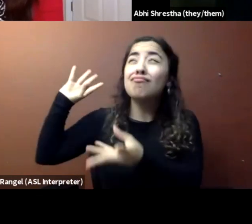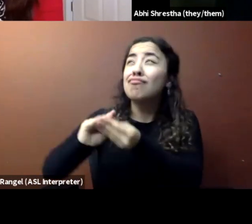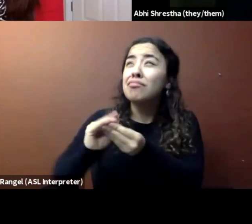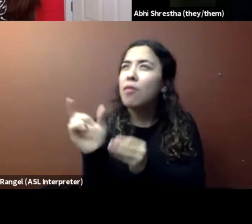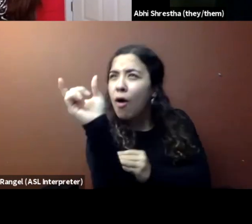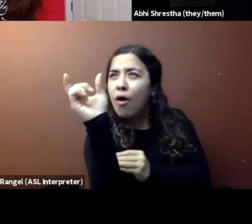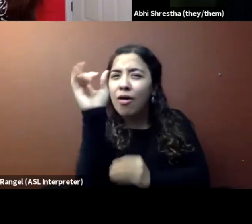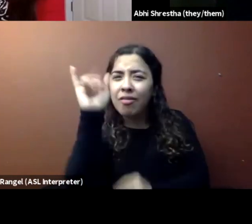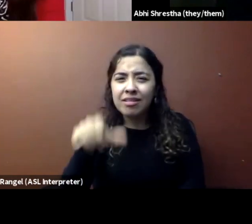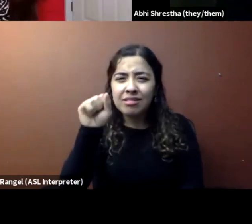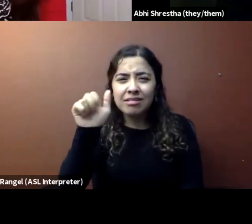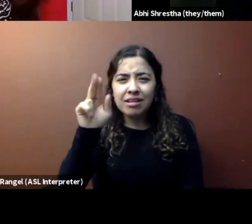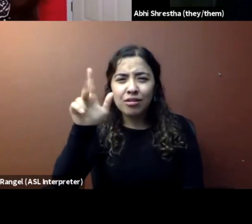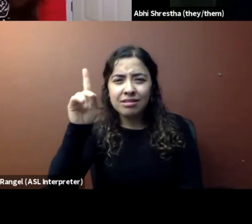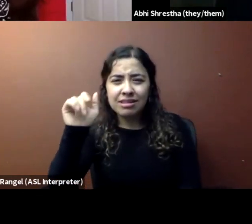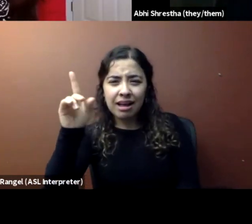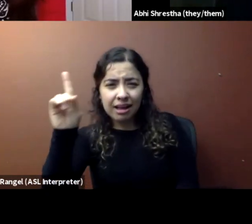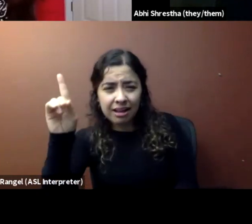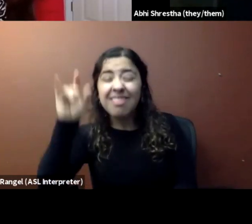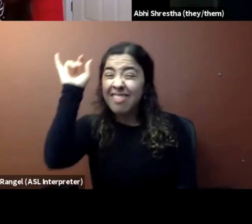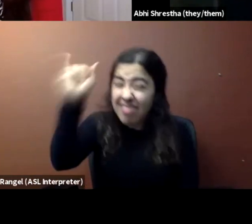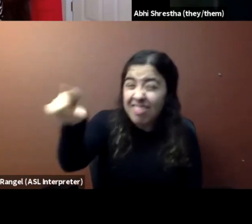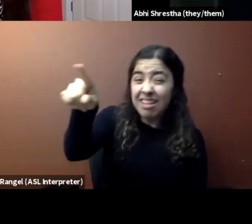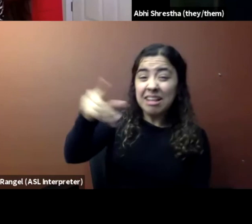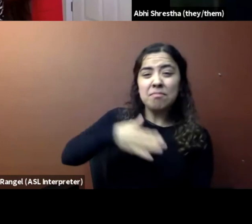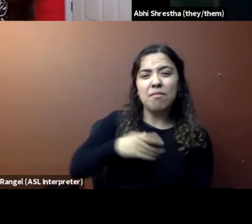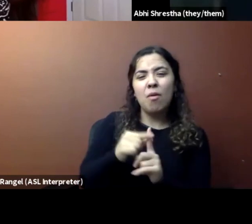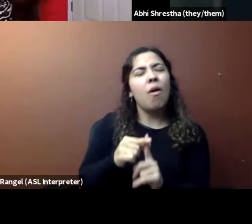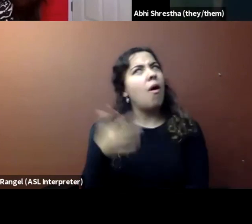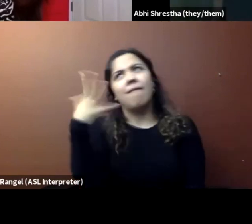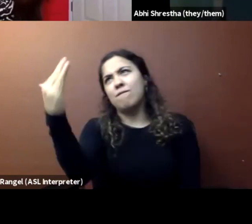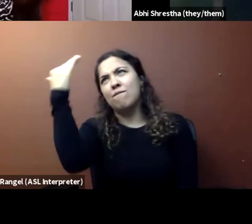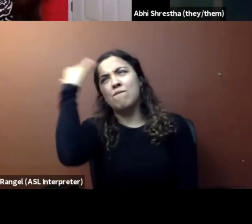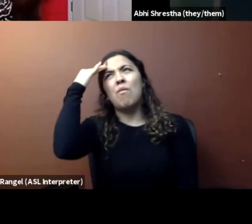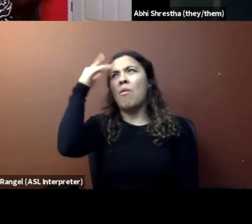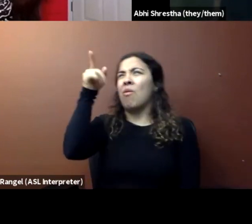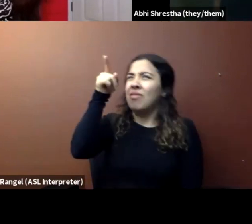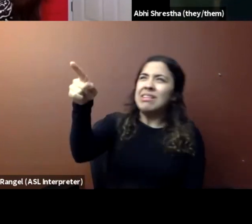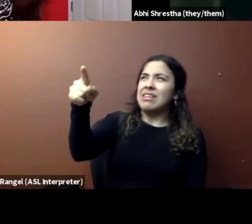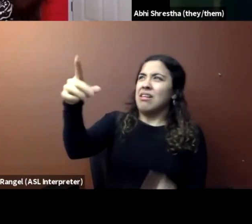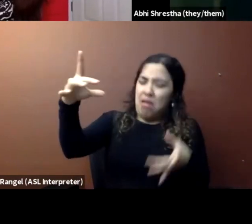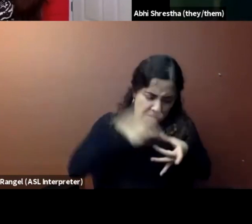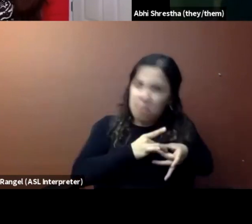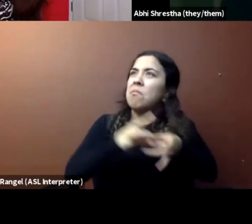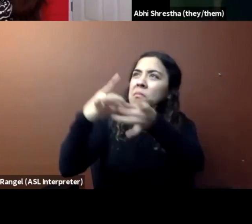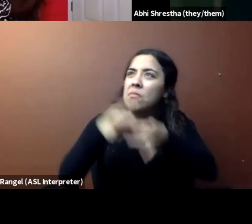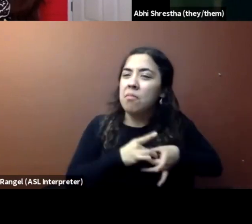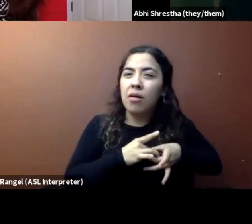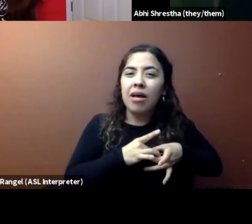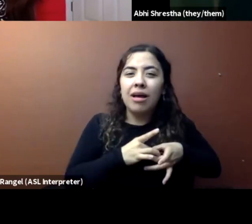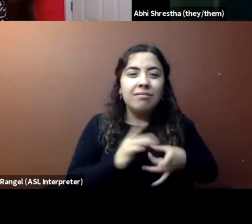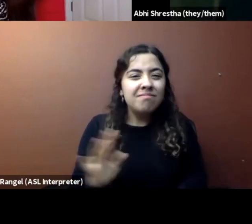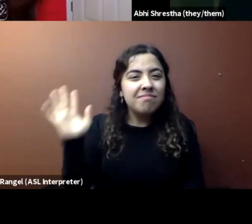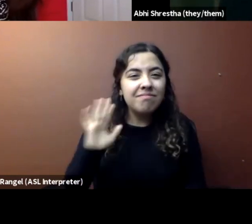saudade, I was like, I know that. You know, like I didn't have the